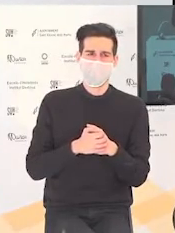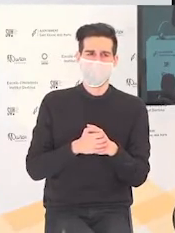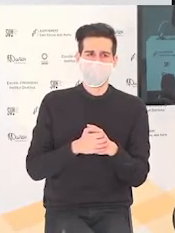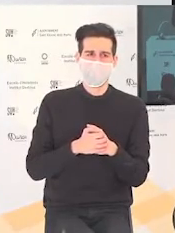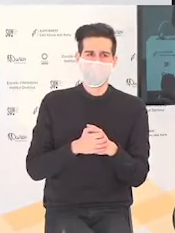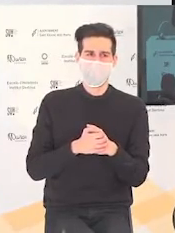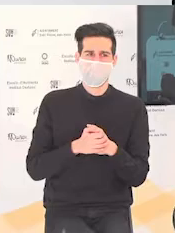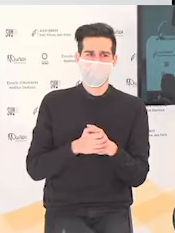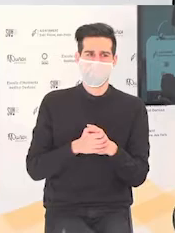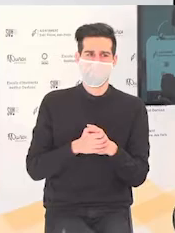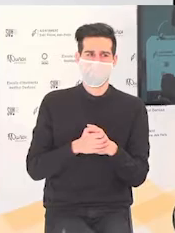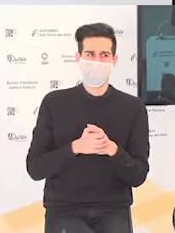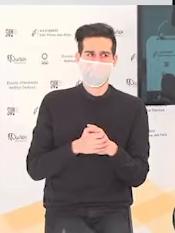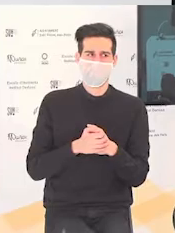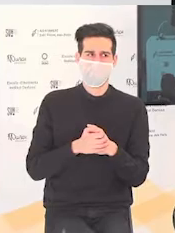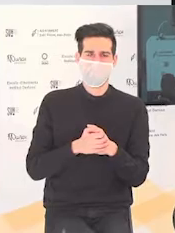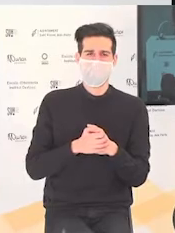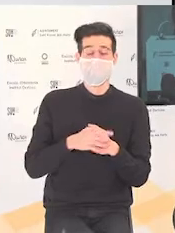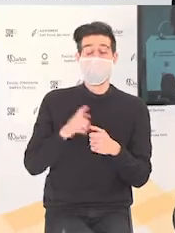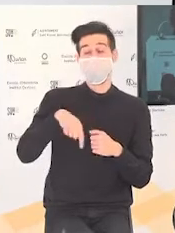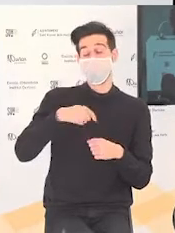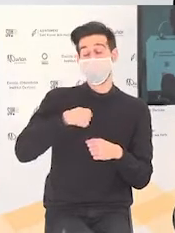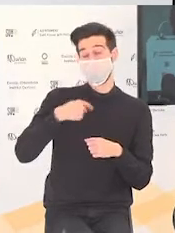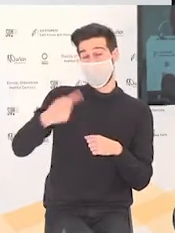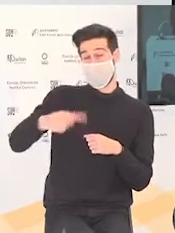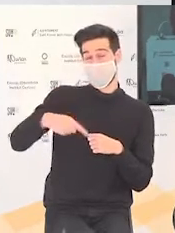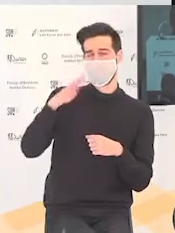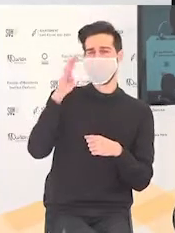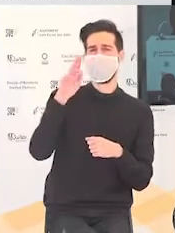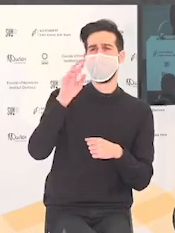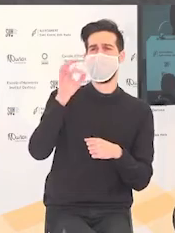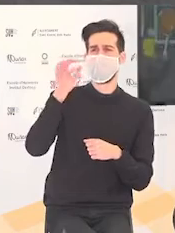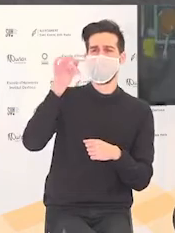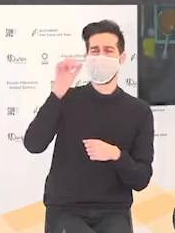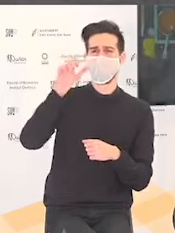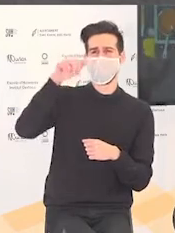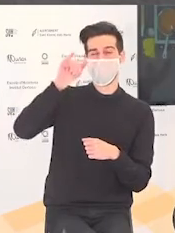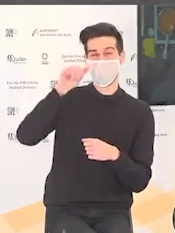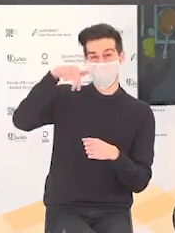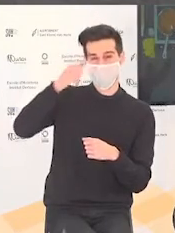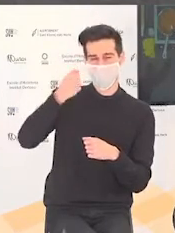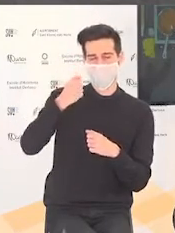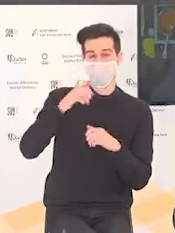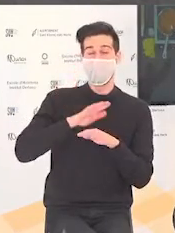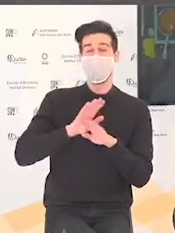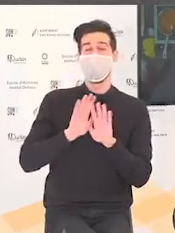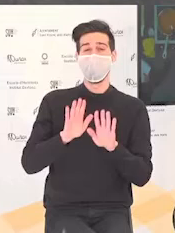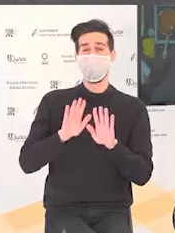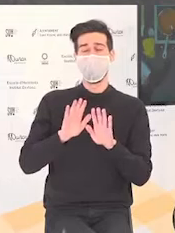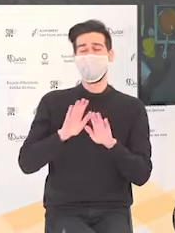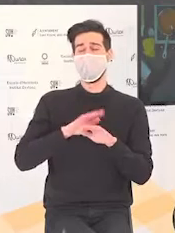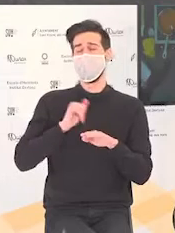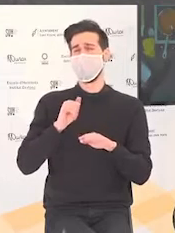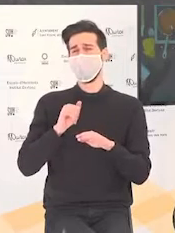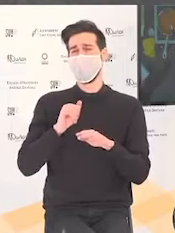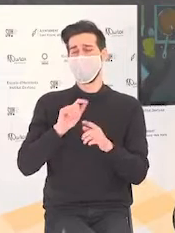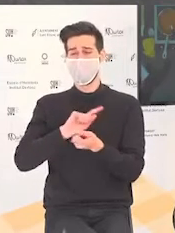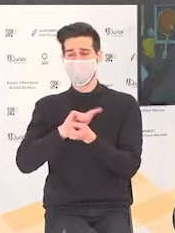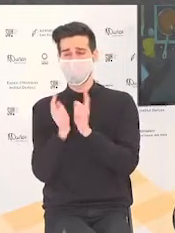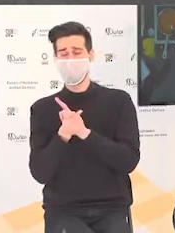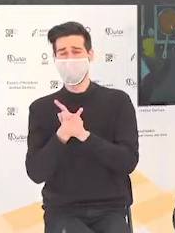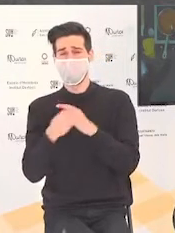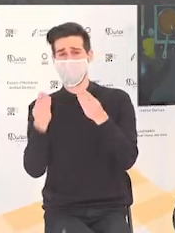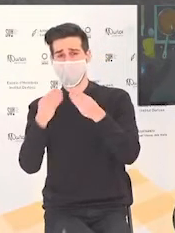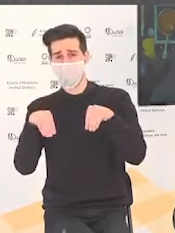potato protein isolate. Tengo aquí las proteínas que vamos a utilizar para reemplazar el huevo o las claras. Y